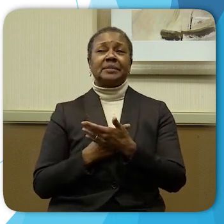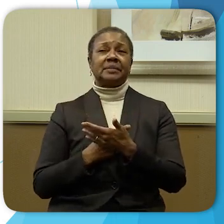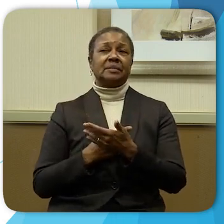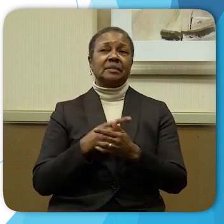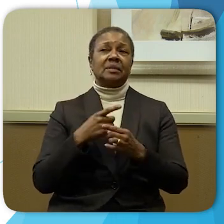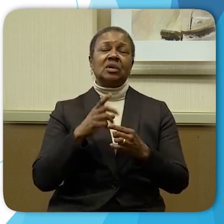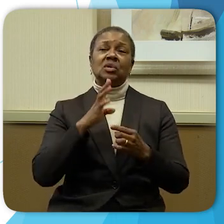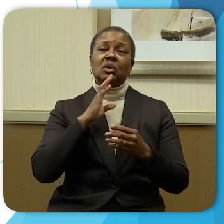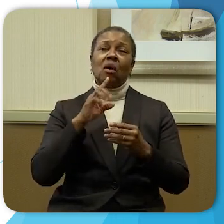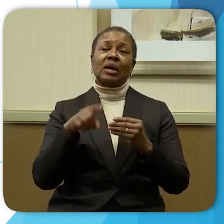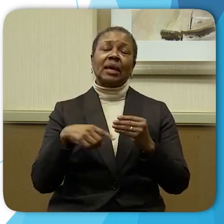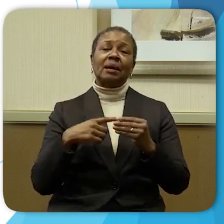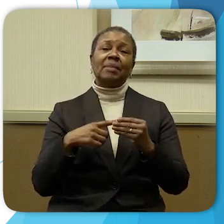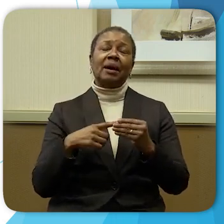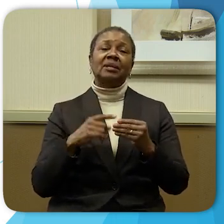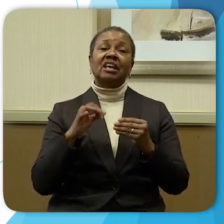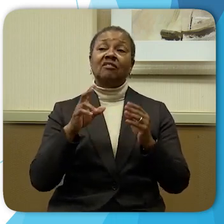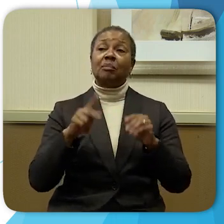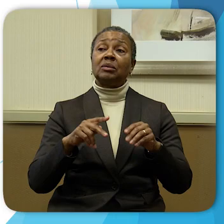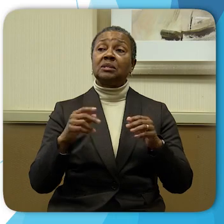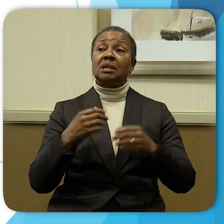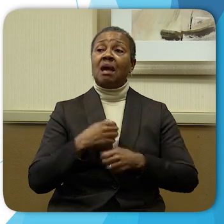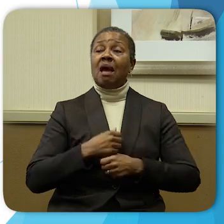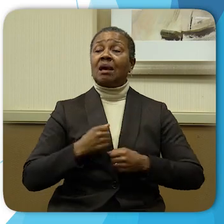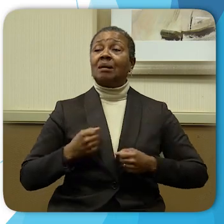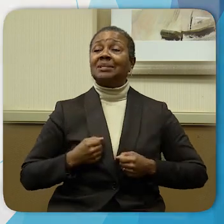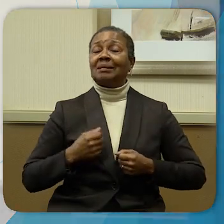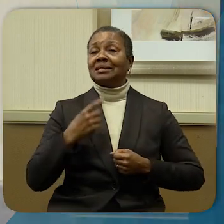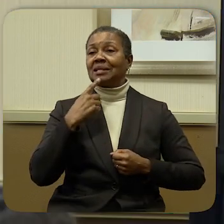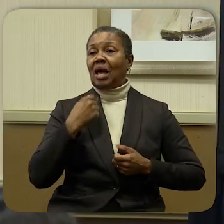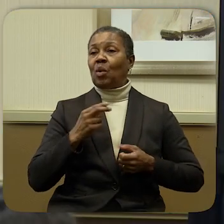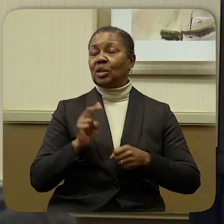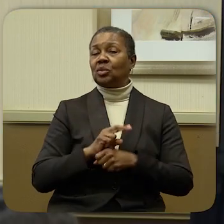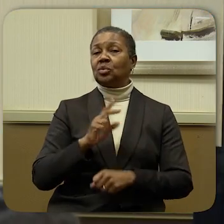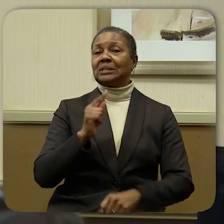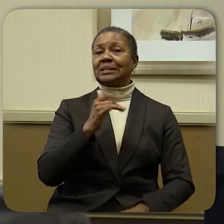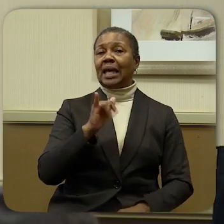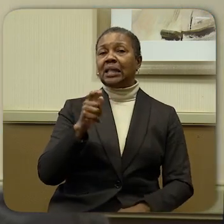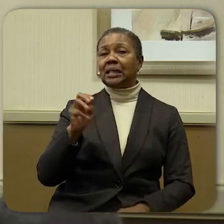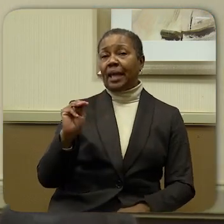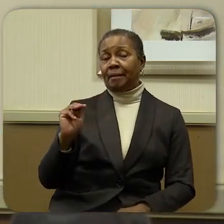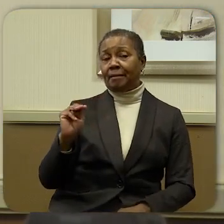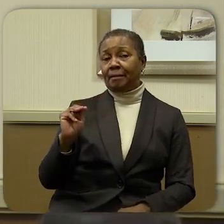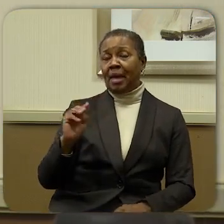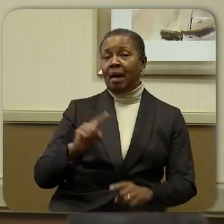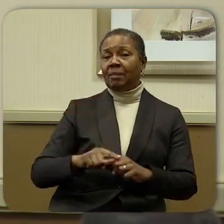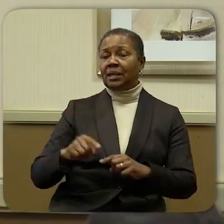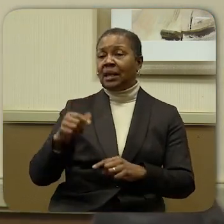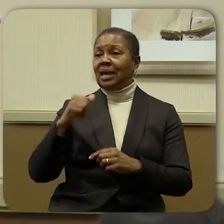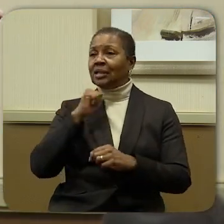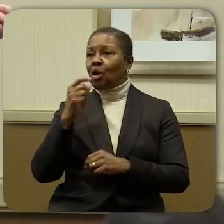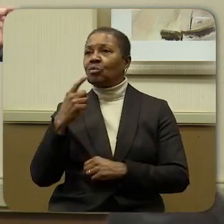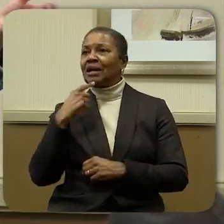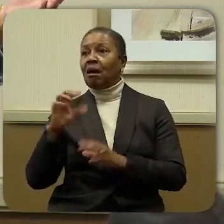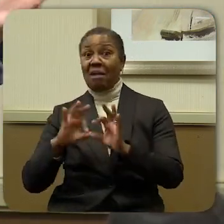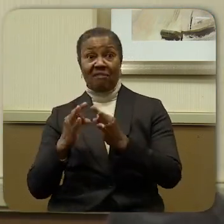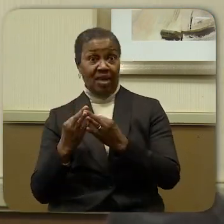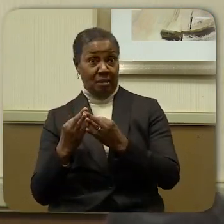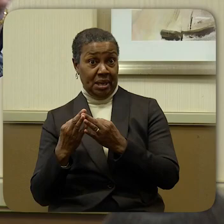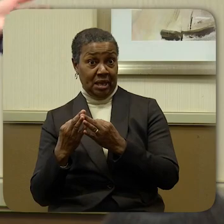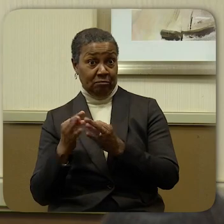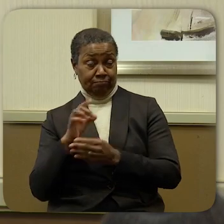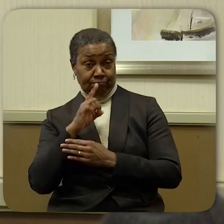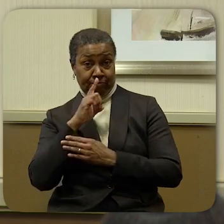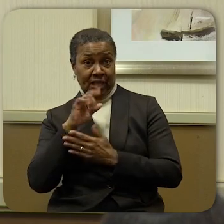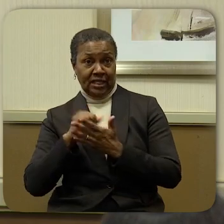when we talk about, if someone comes out and says, I want to use they, them pronouns, but I don't want my family to know, that I